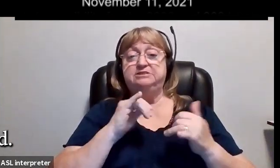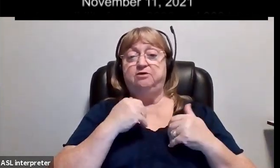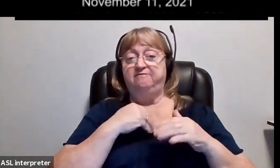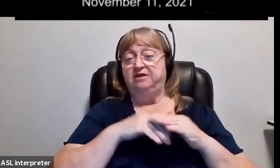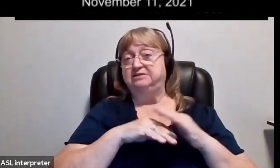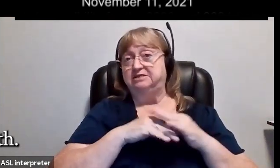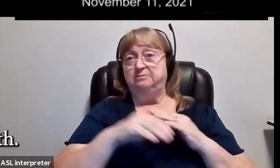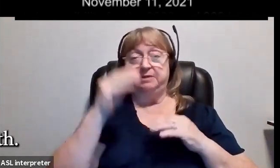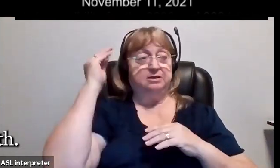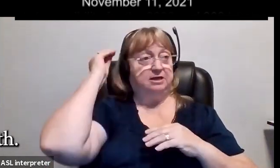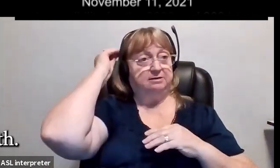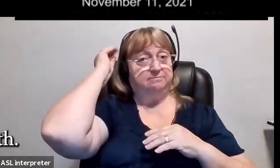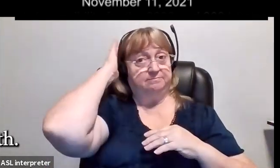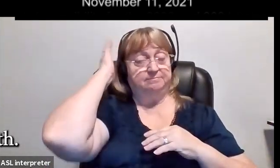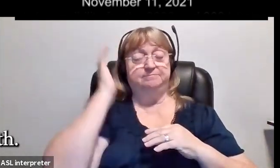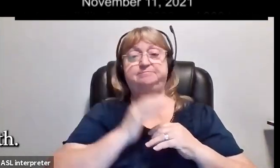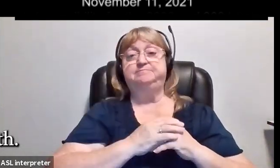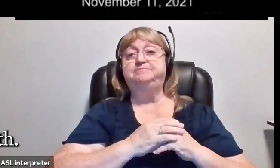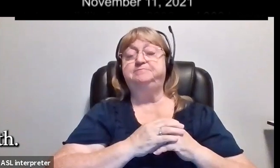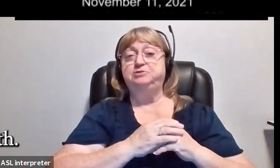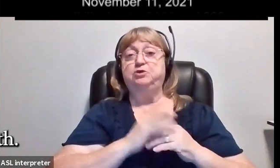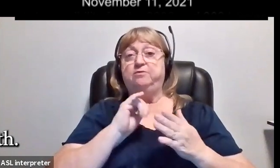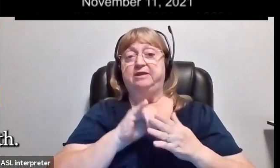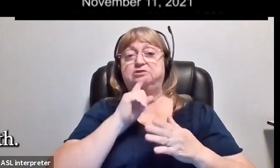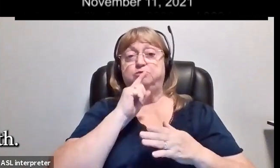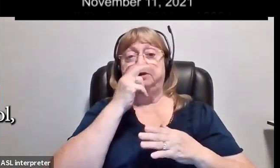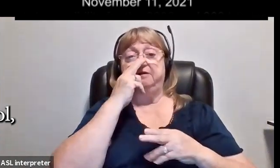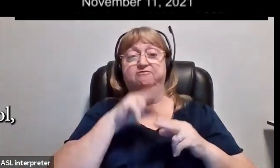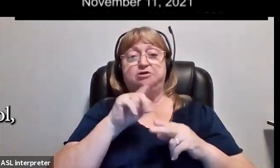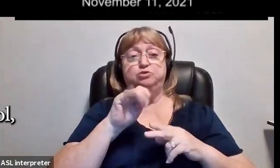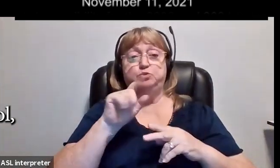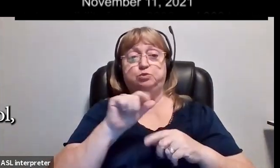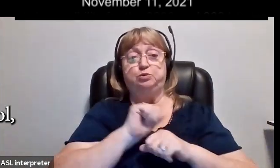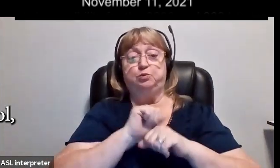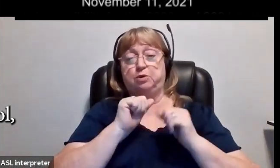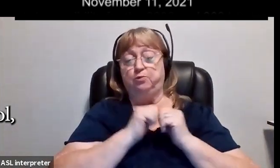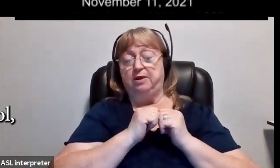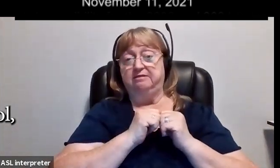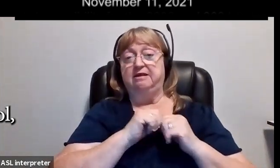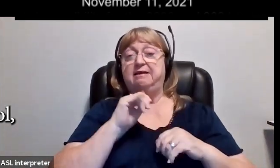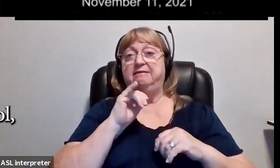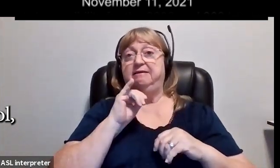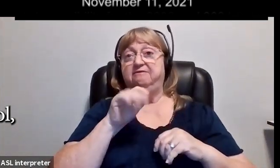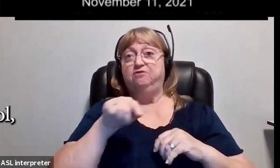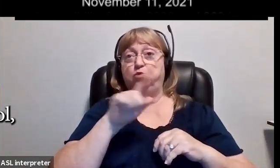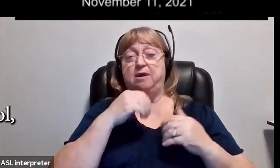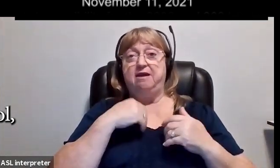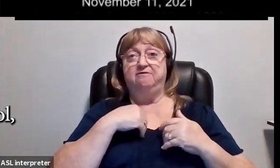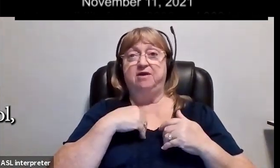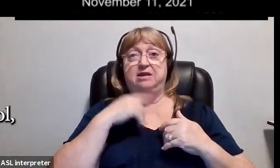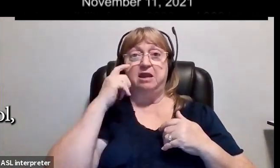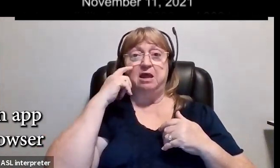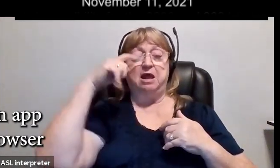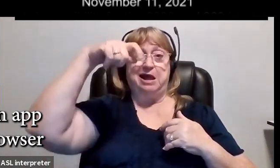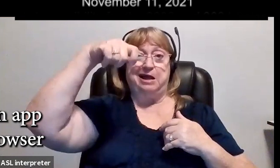accessibility in mind. So that is a really fun tool to work with. And if you have an eyedropper tool, no matter